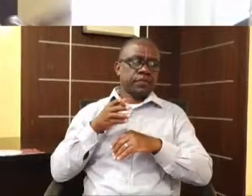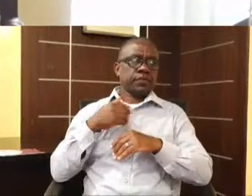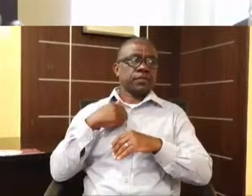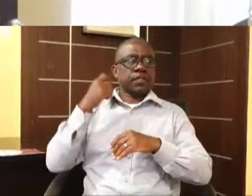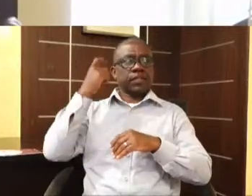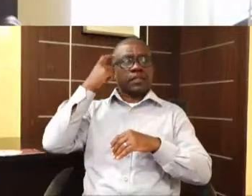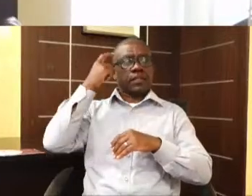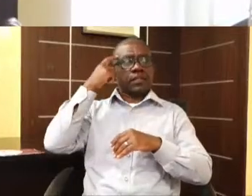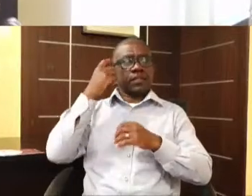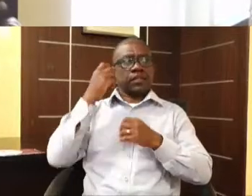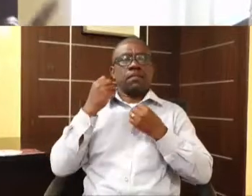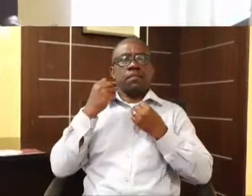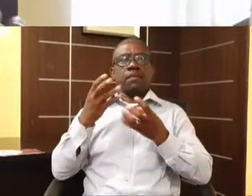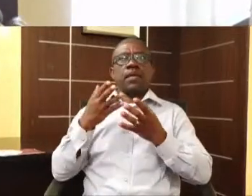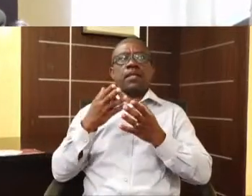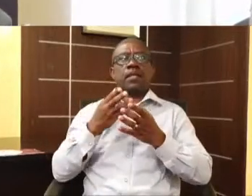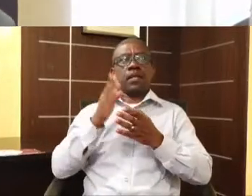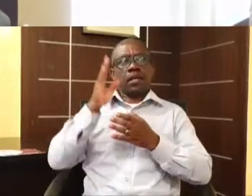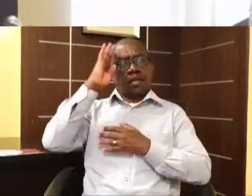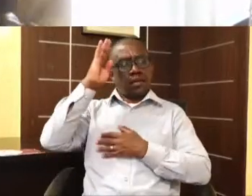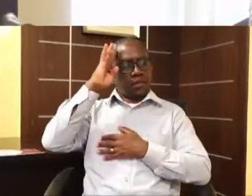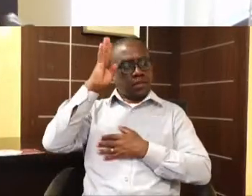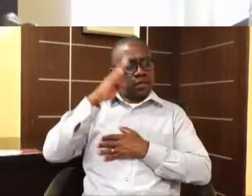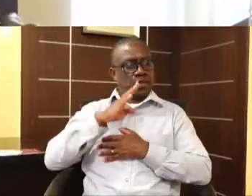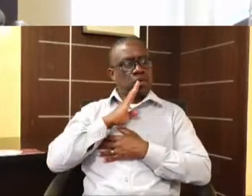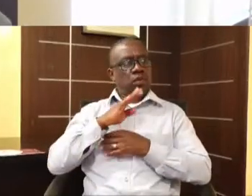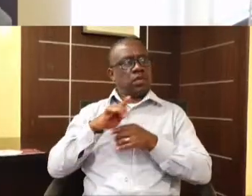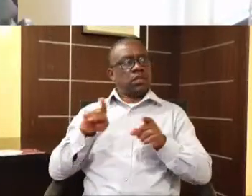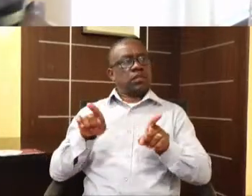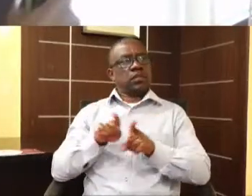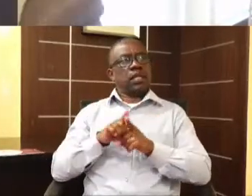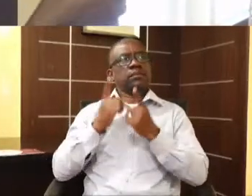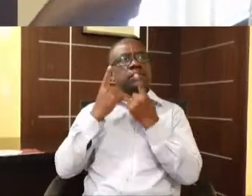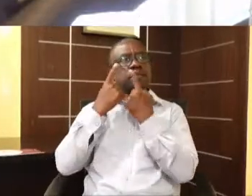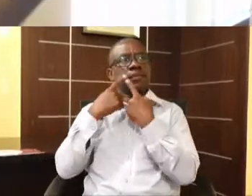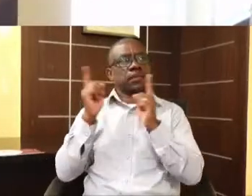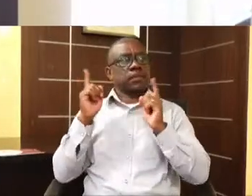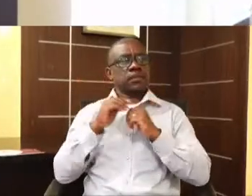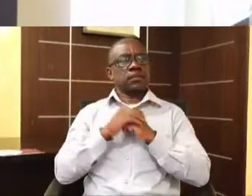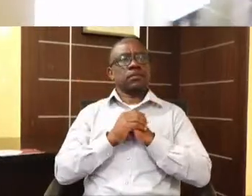many innovations would actually be successful.